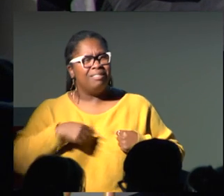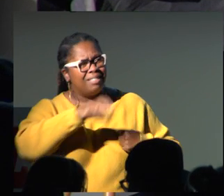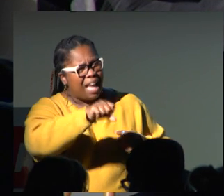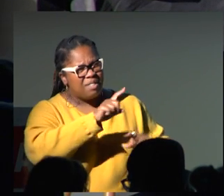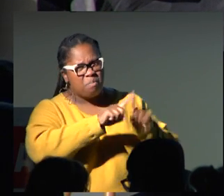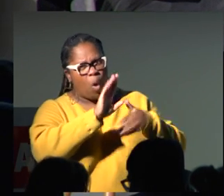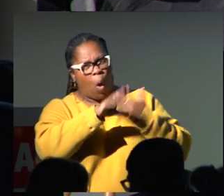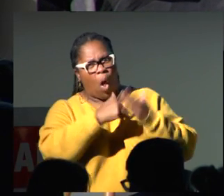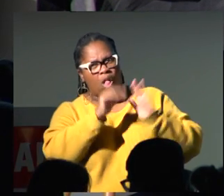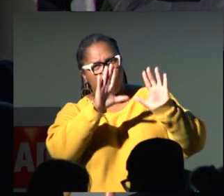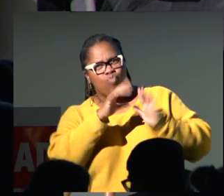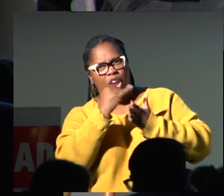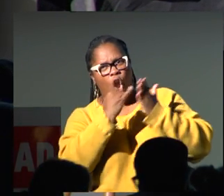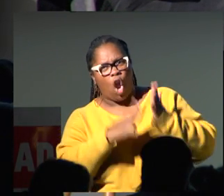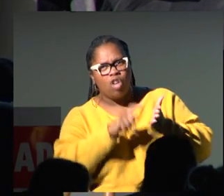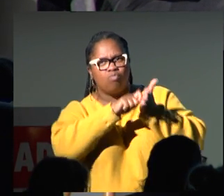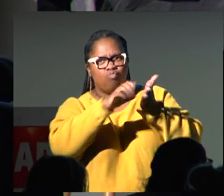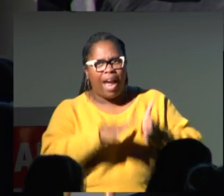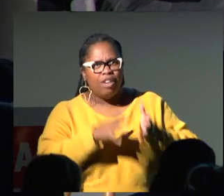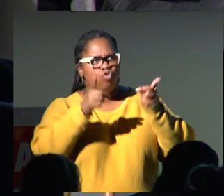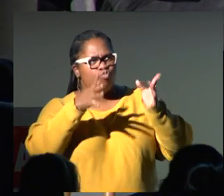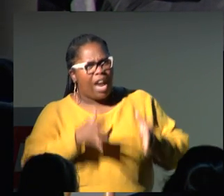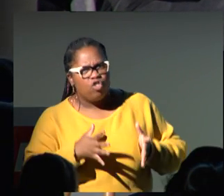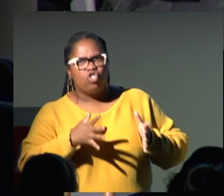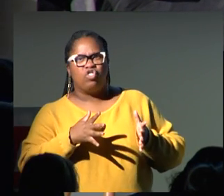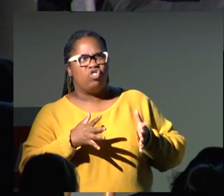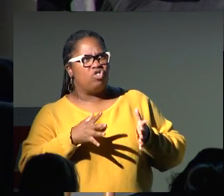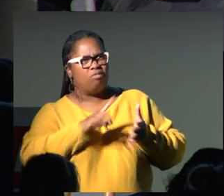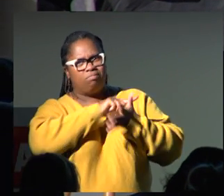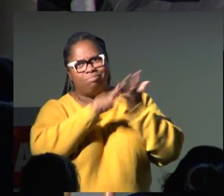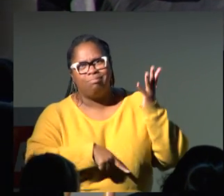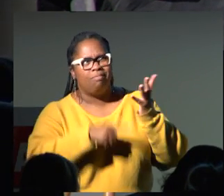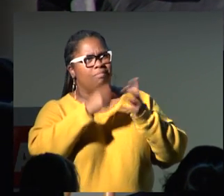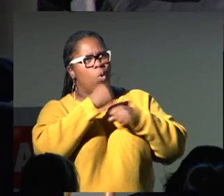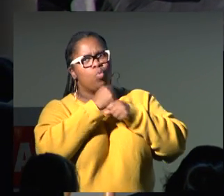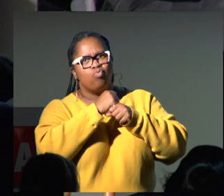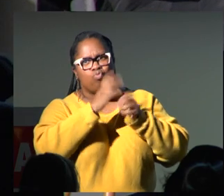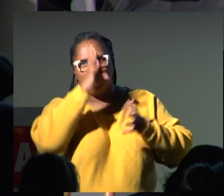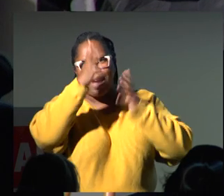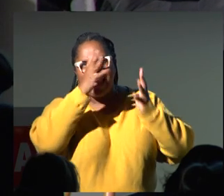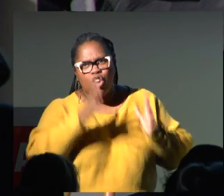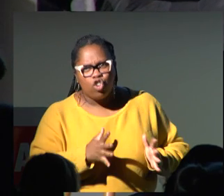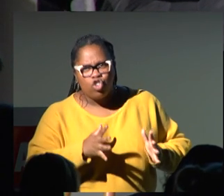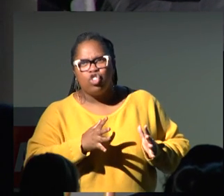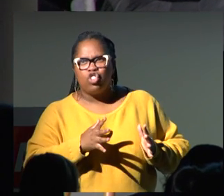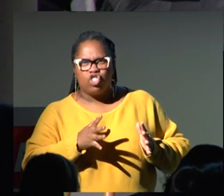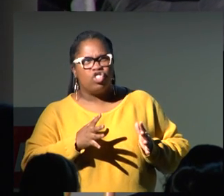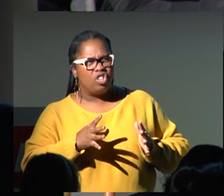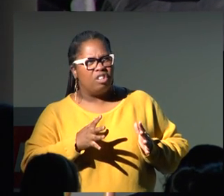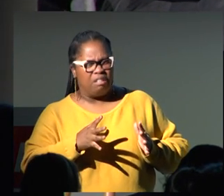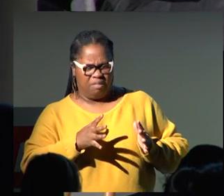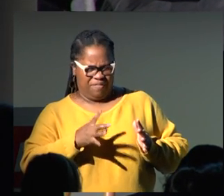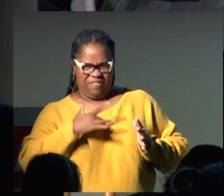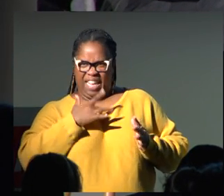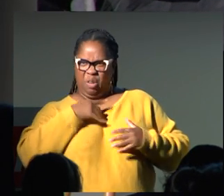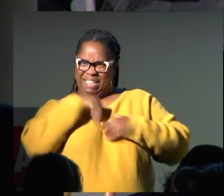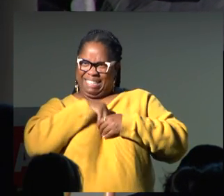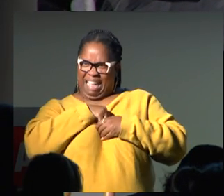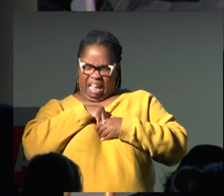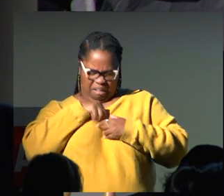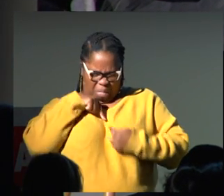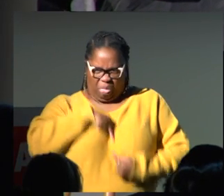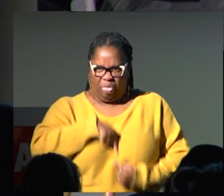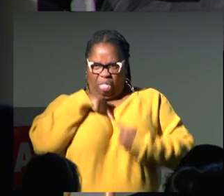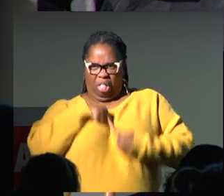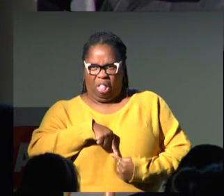great artists, writers, directors, all creatives, right? It's with you, it's a war with yourself, yes.